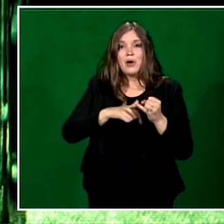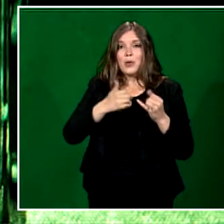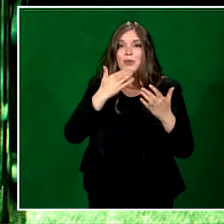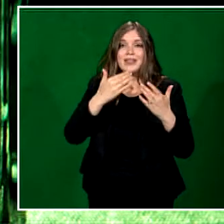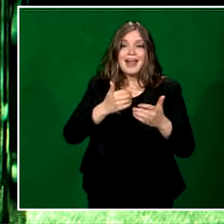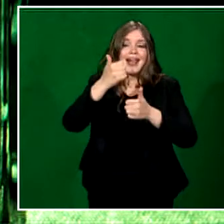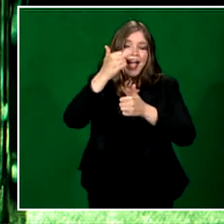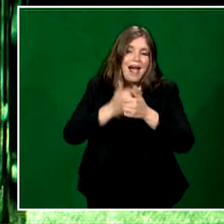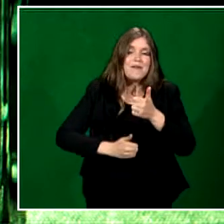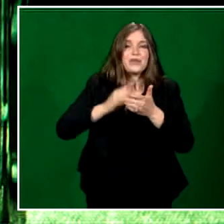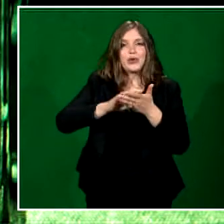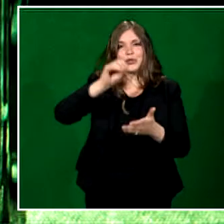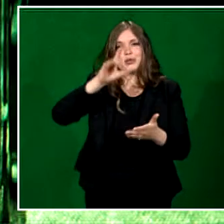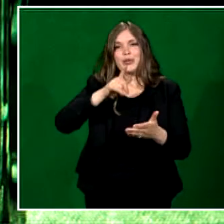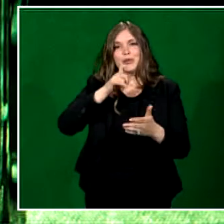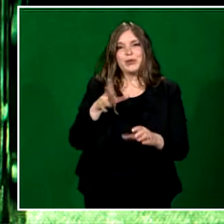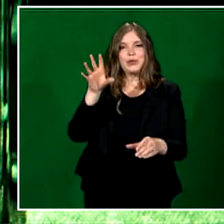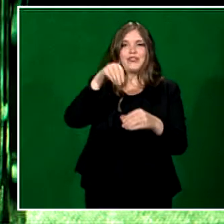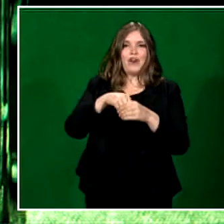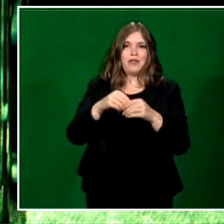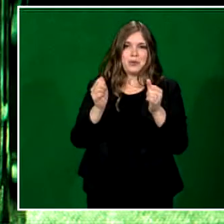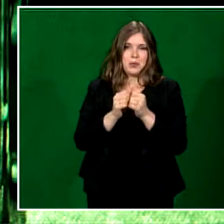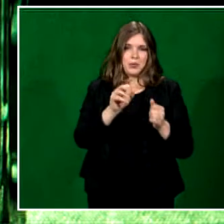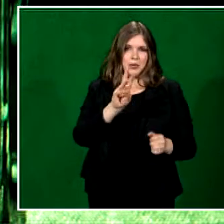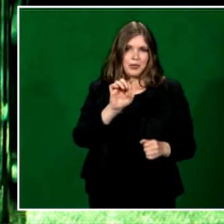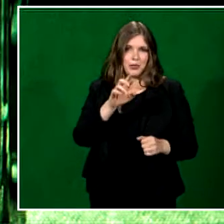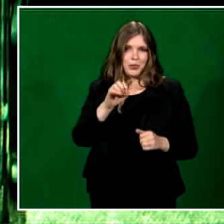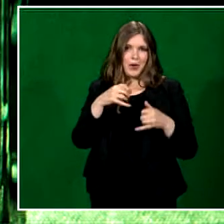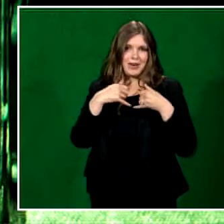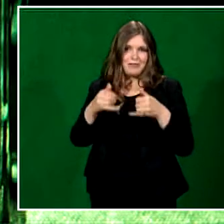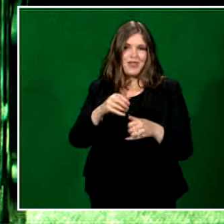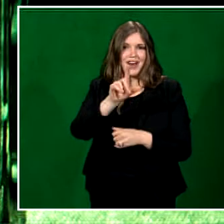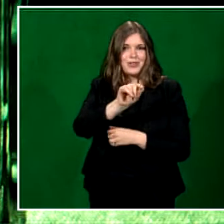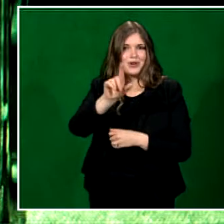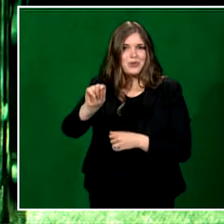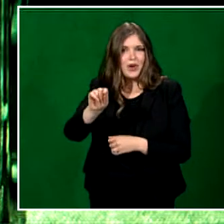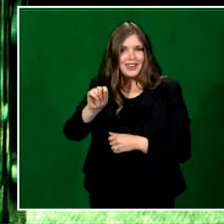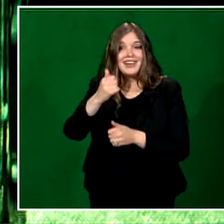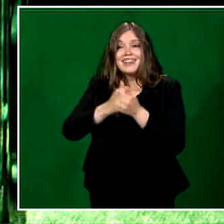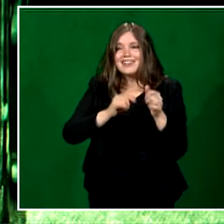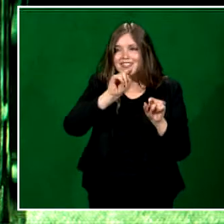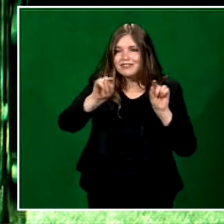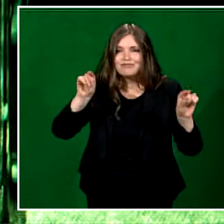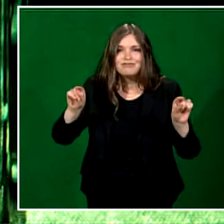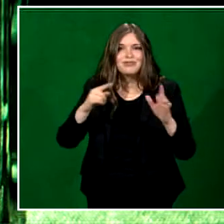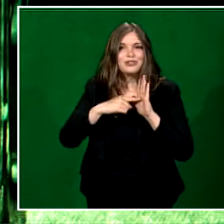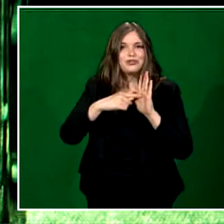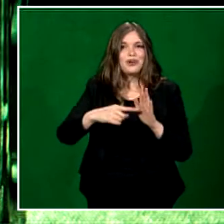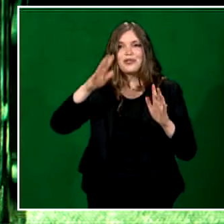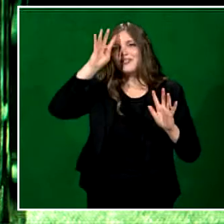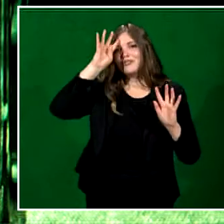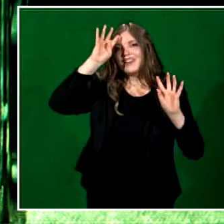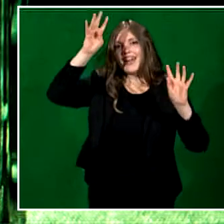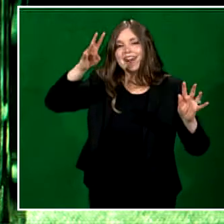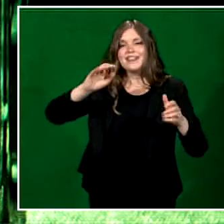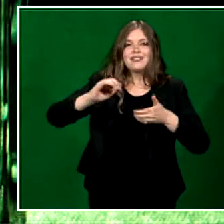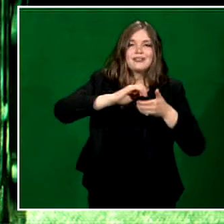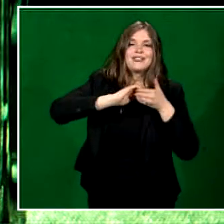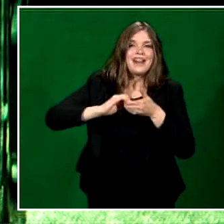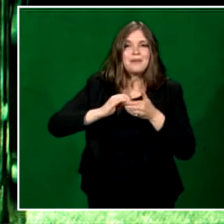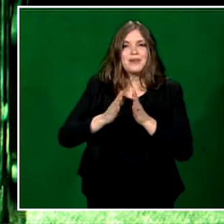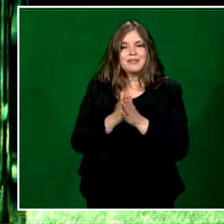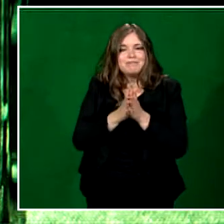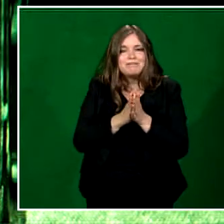every single student who participated in the Wege Prize 2020. Each of you showed a creative and collaborative